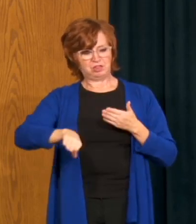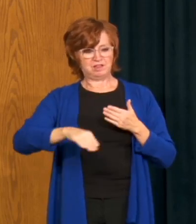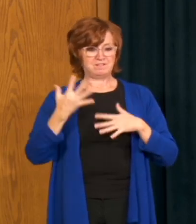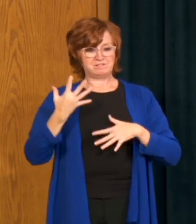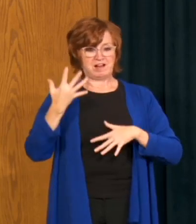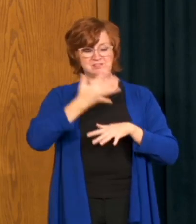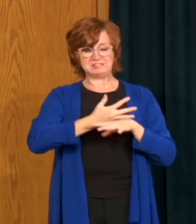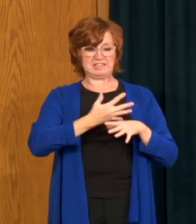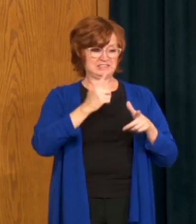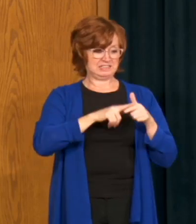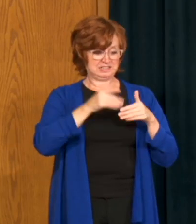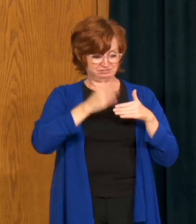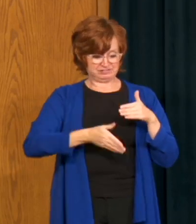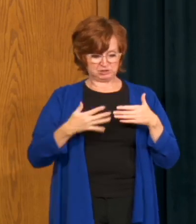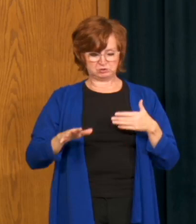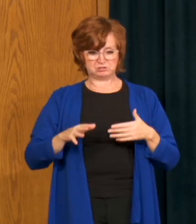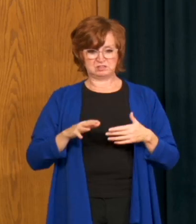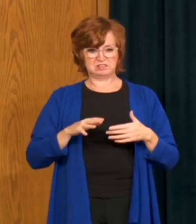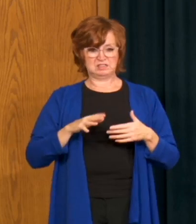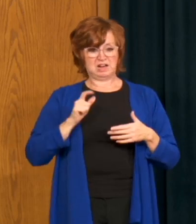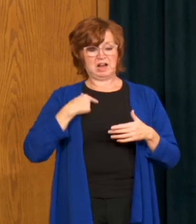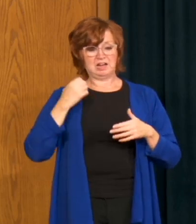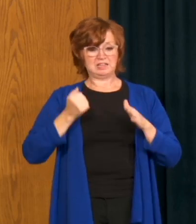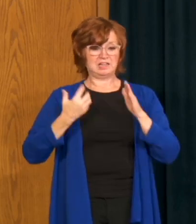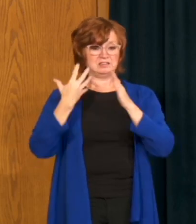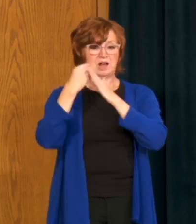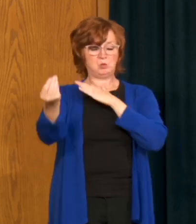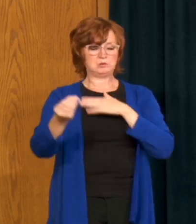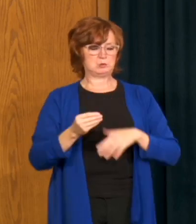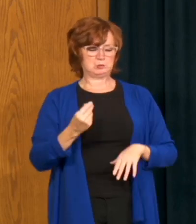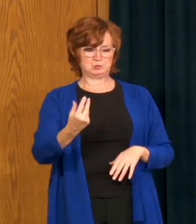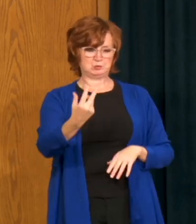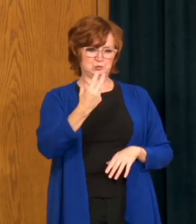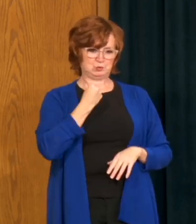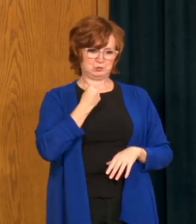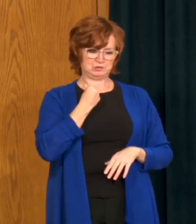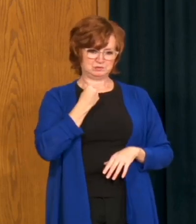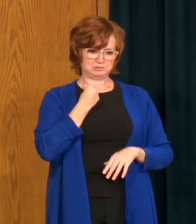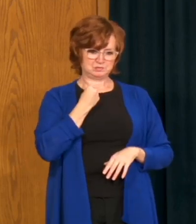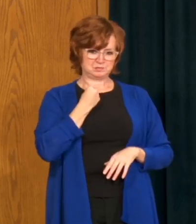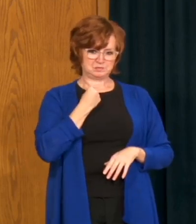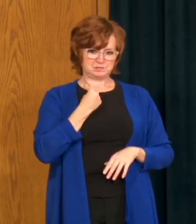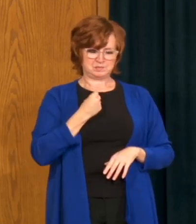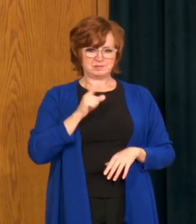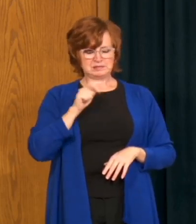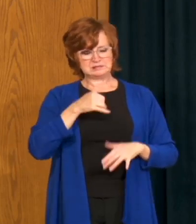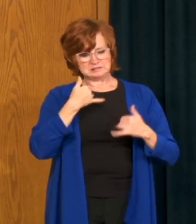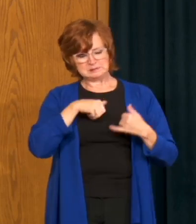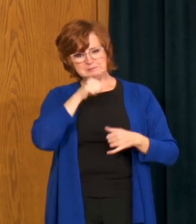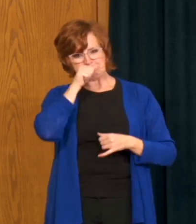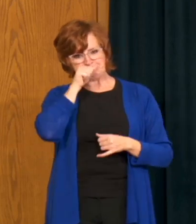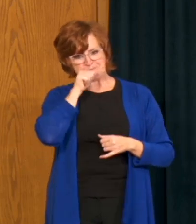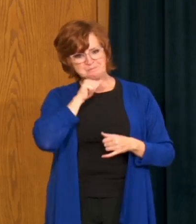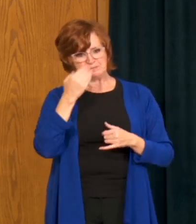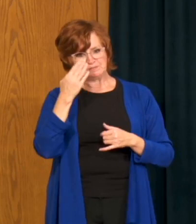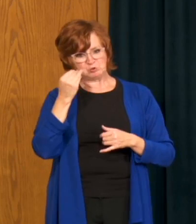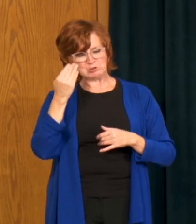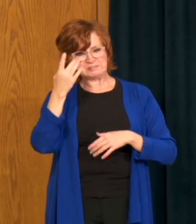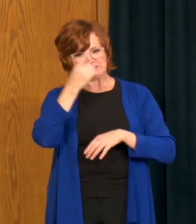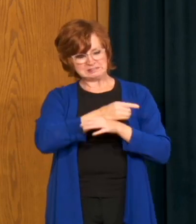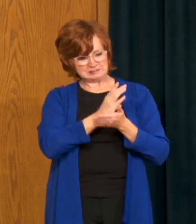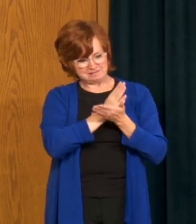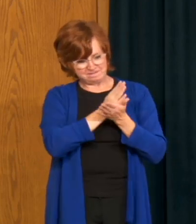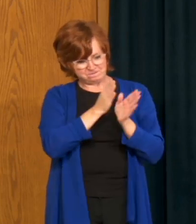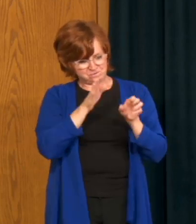you're fine at day 5 and your test is negative, it means nothing for the next 9 days. You still